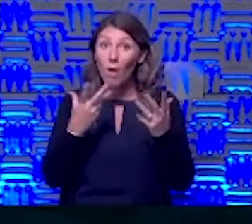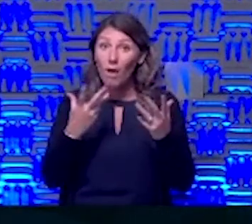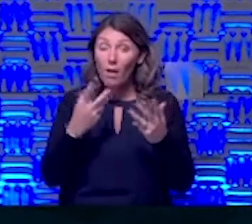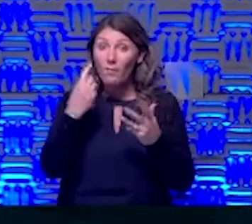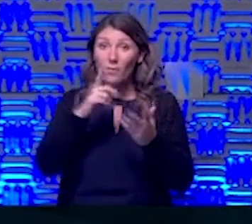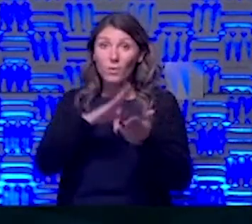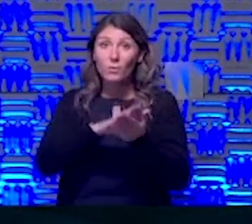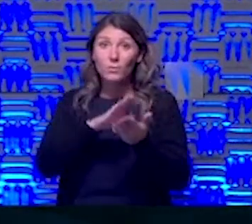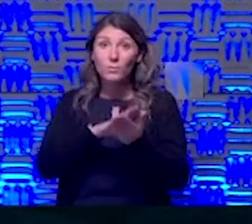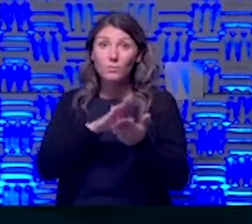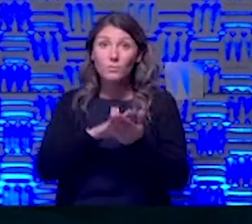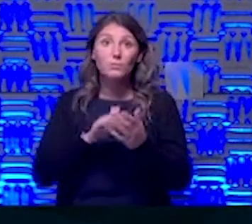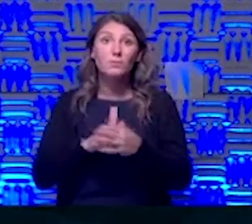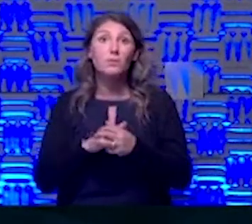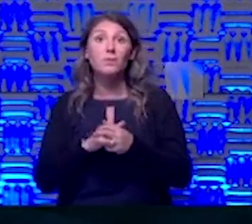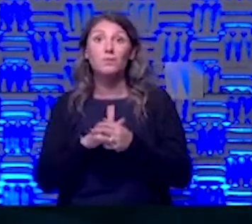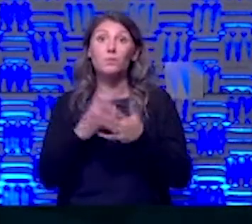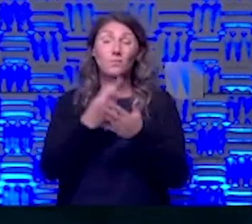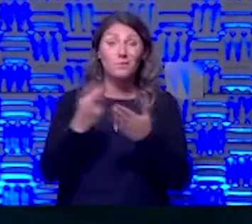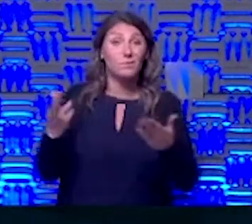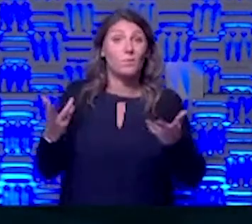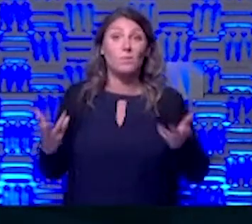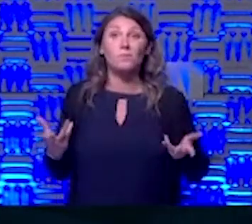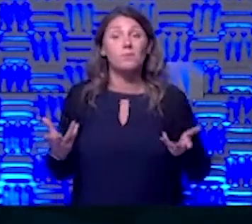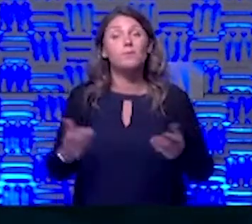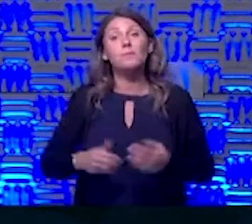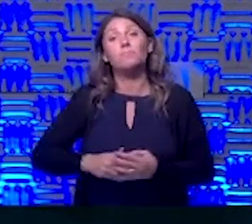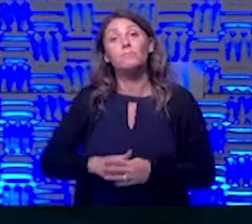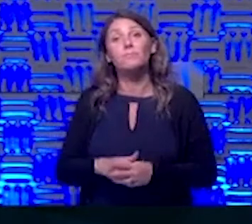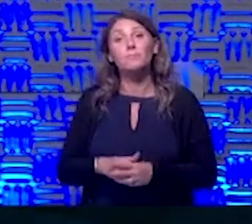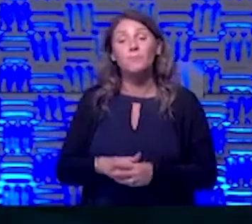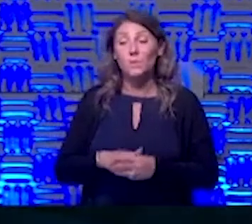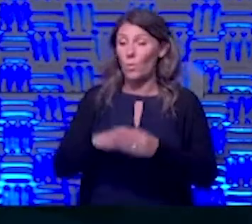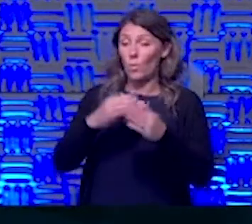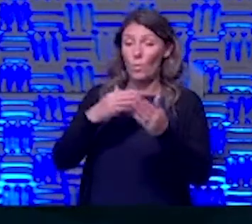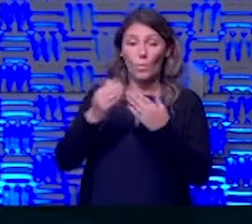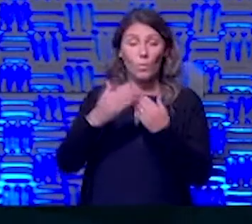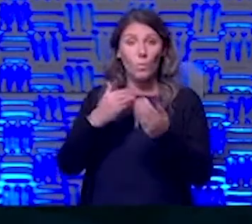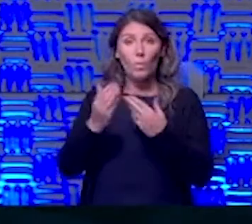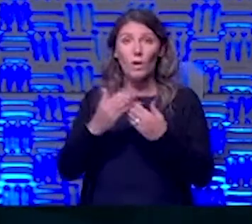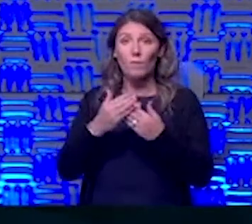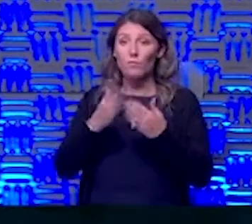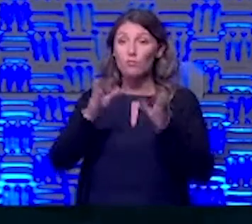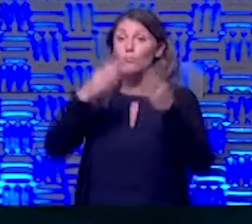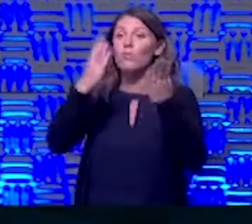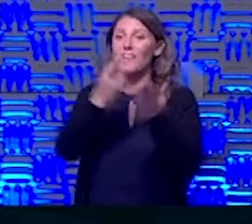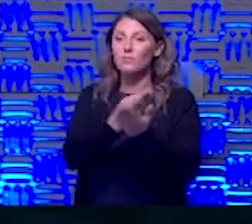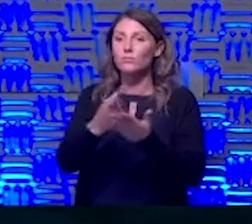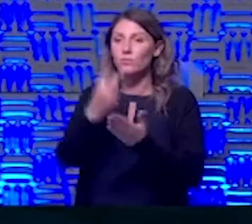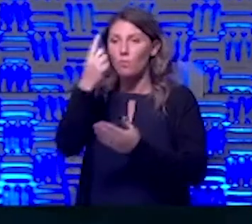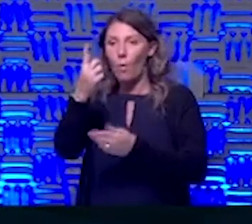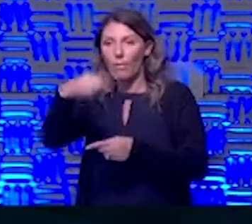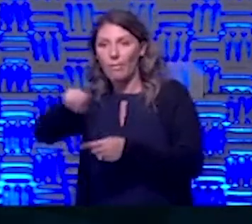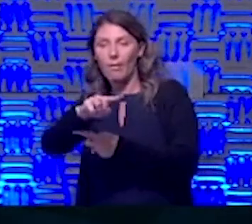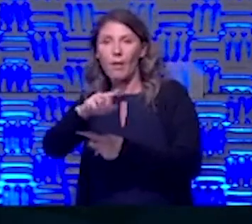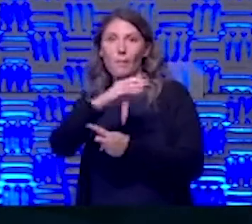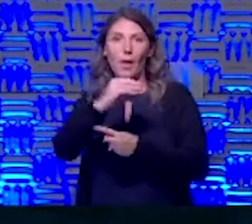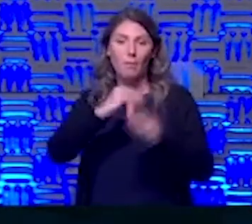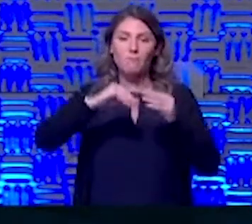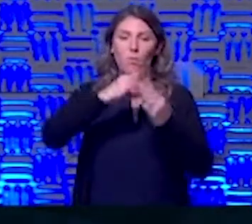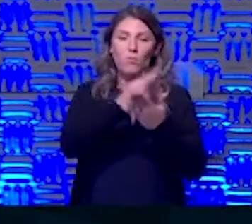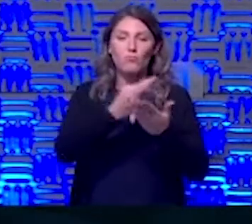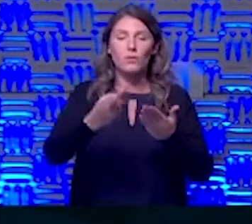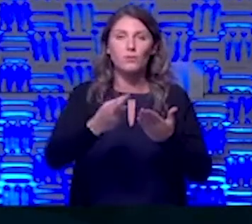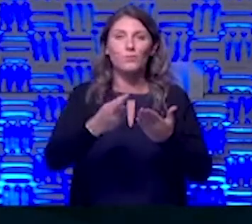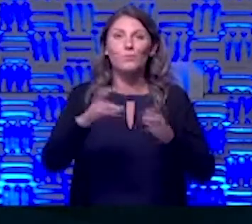the resources. And I think we need to get, whoever provides the resources to them, more resources so that they can do it